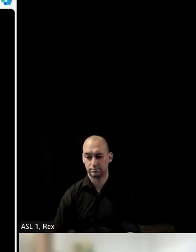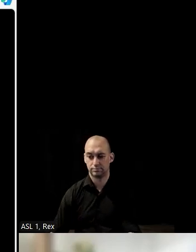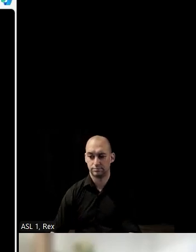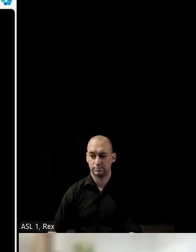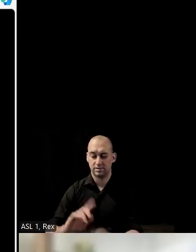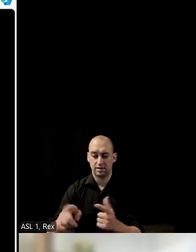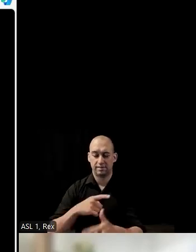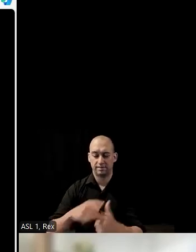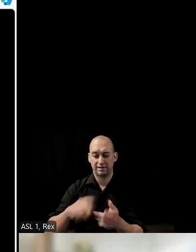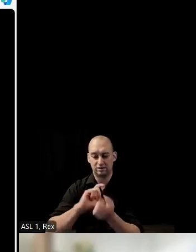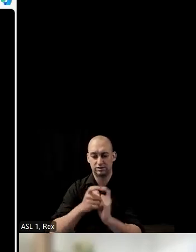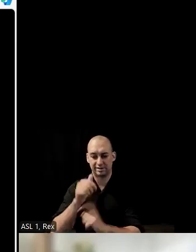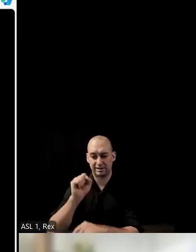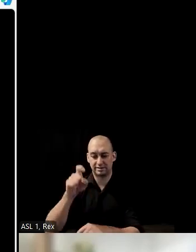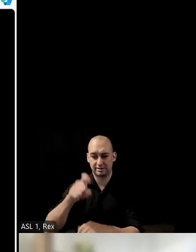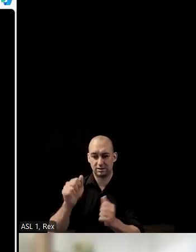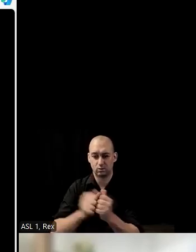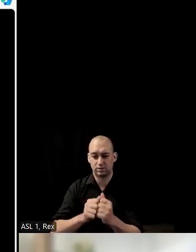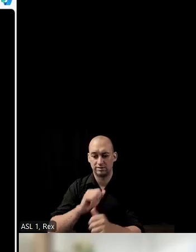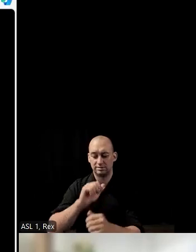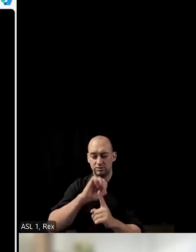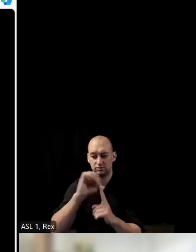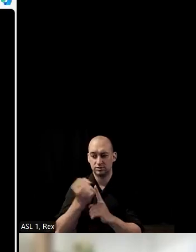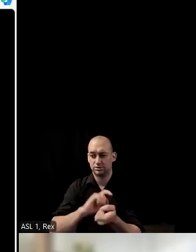go ahead and go to the next slide.